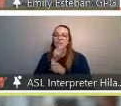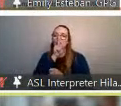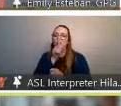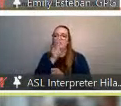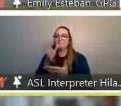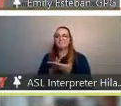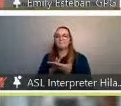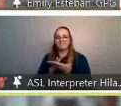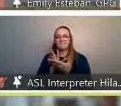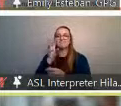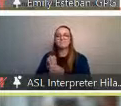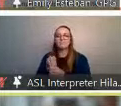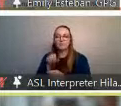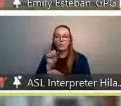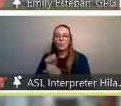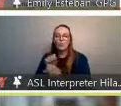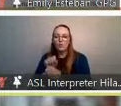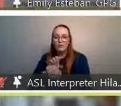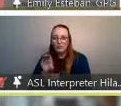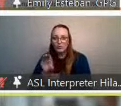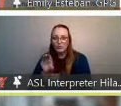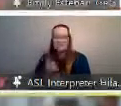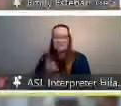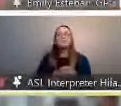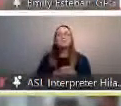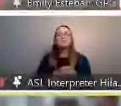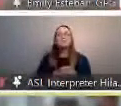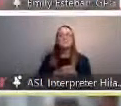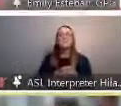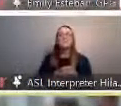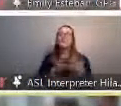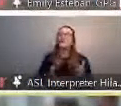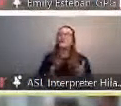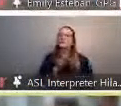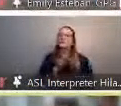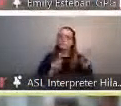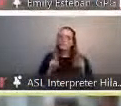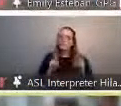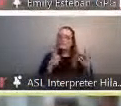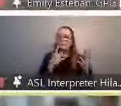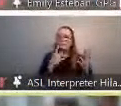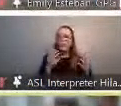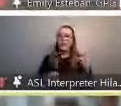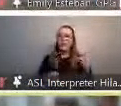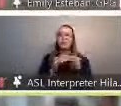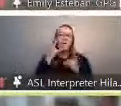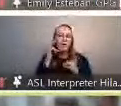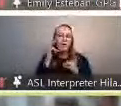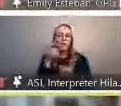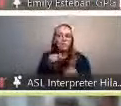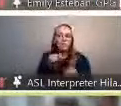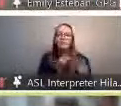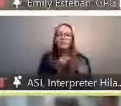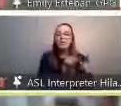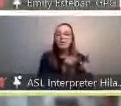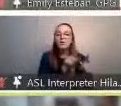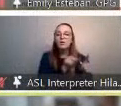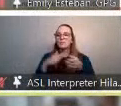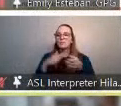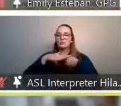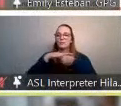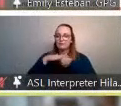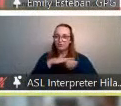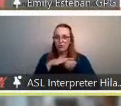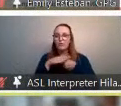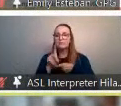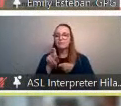a desire that was shared by some members of the work group for more California specific and also for some more regional data and